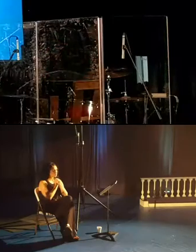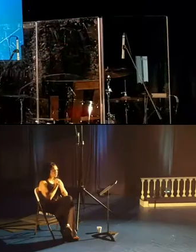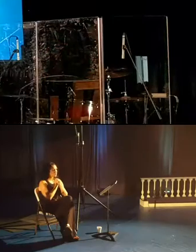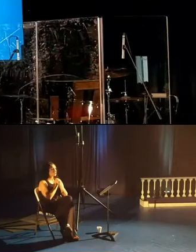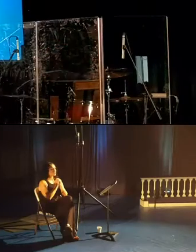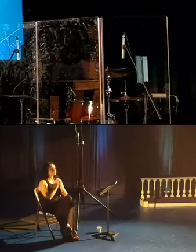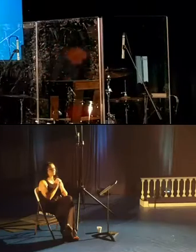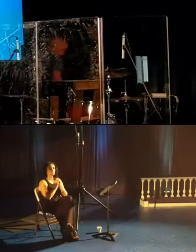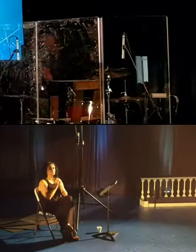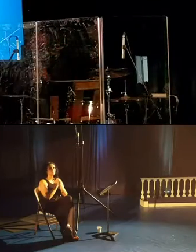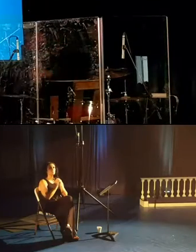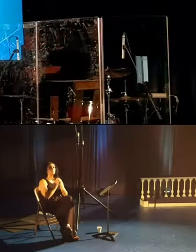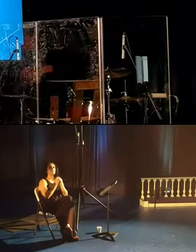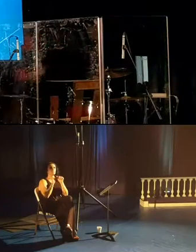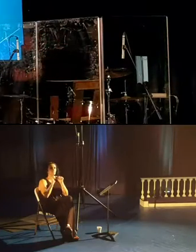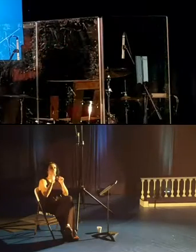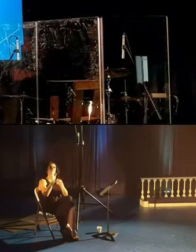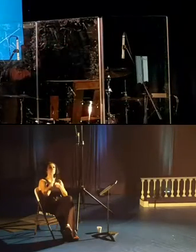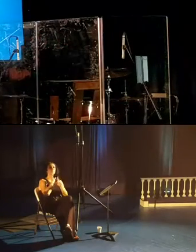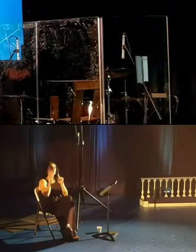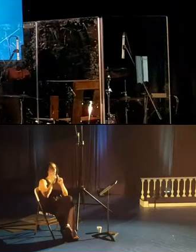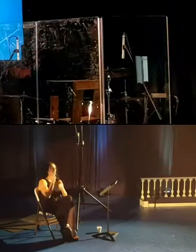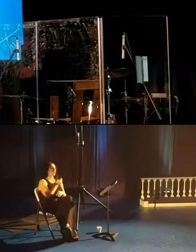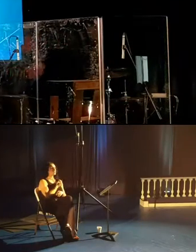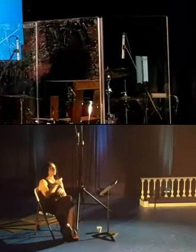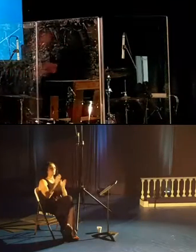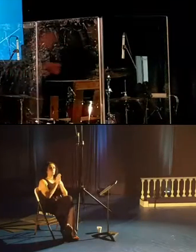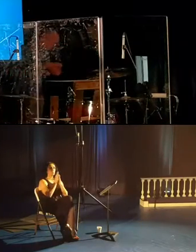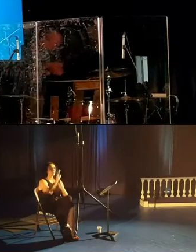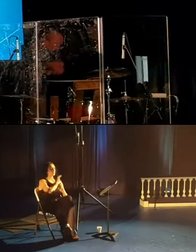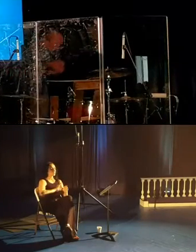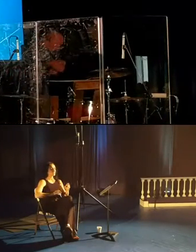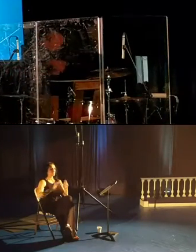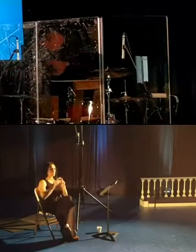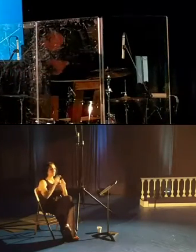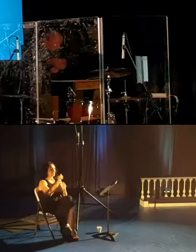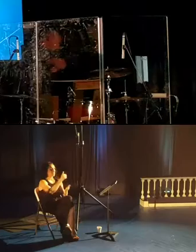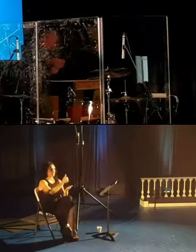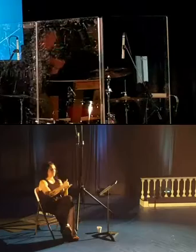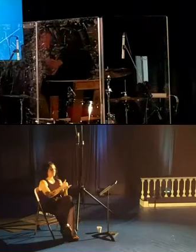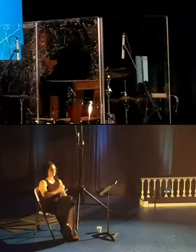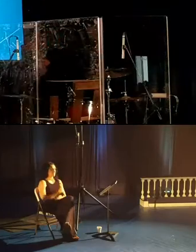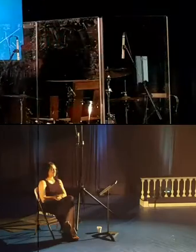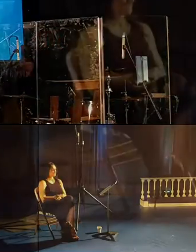would speak to us as we gather, and we pray this in Christ's name. Amen.